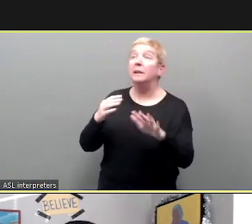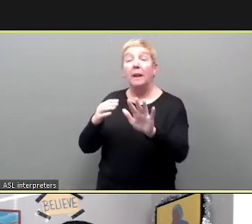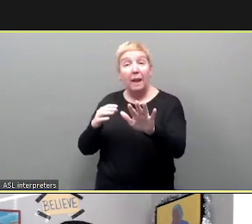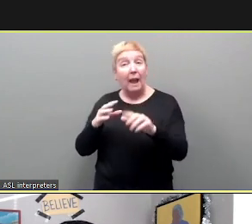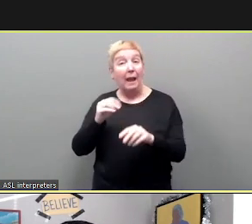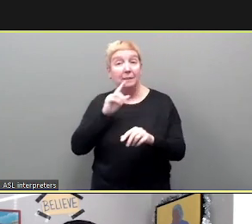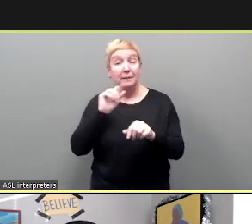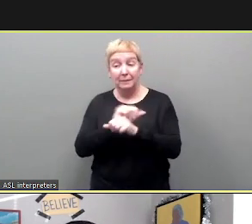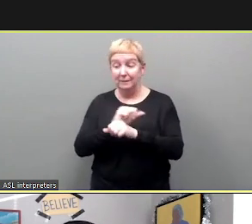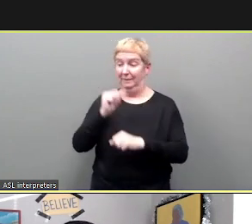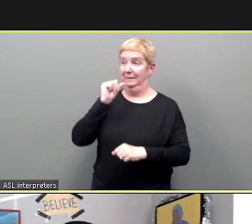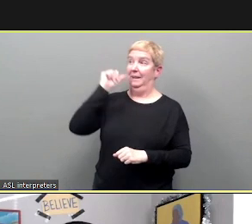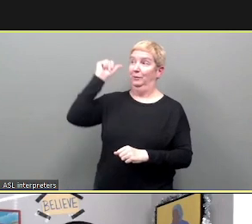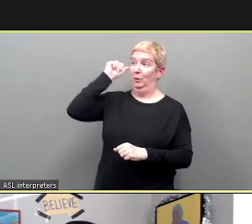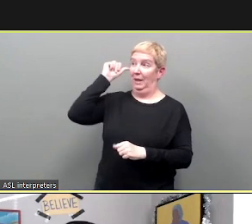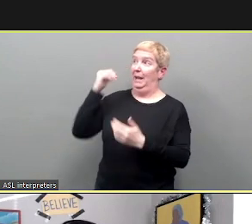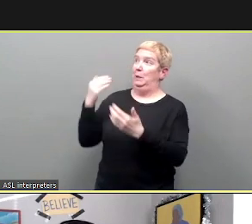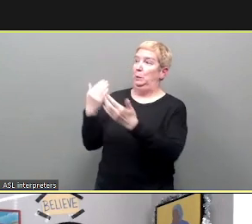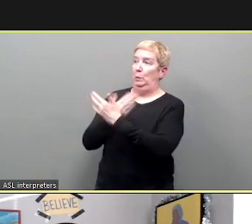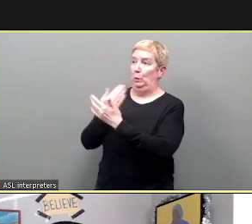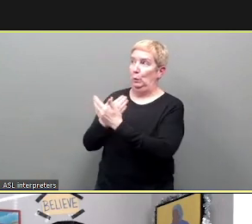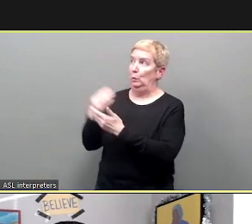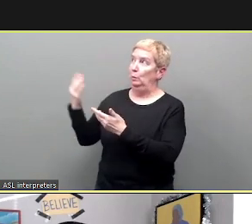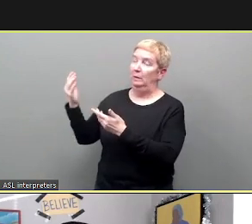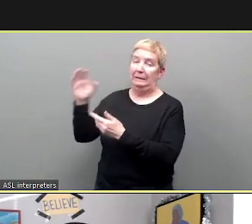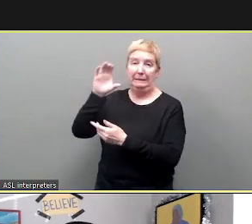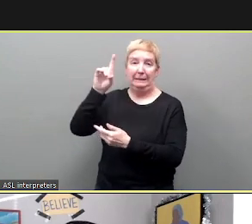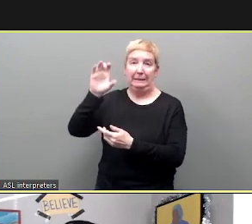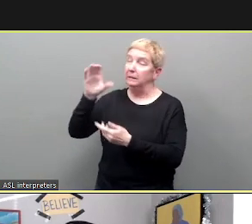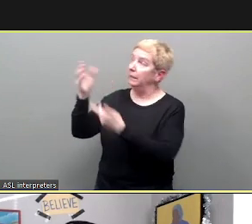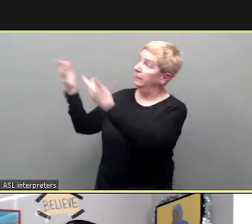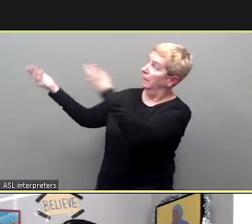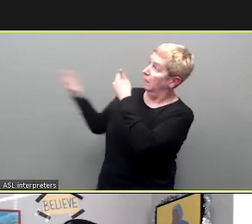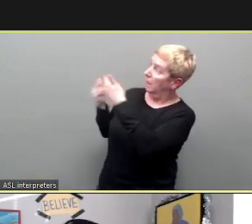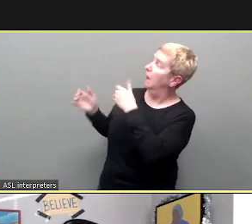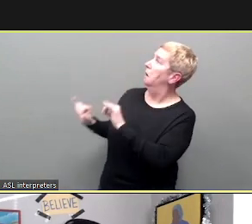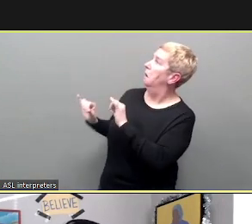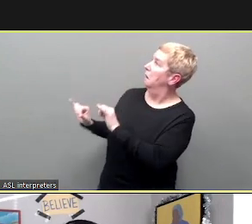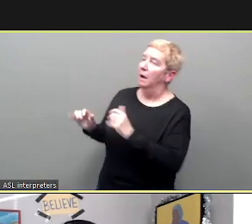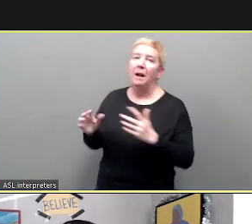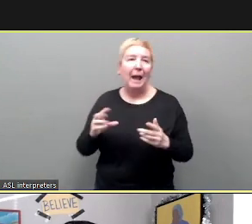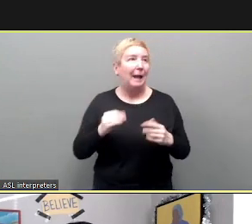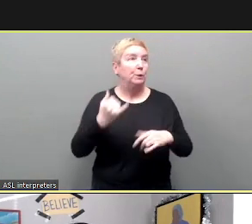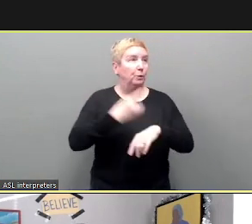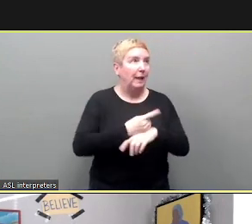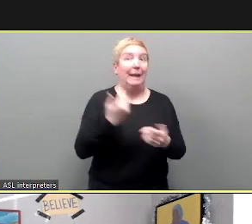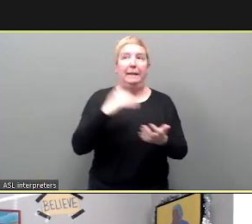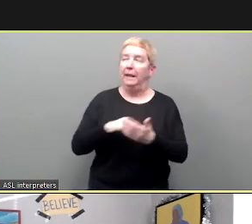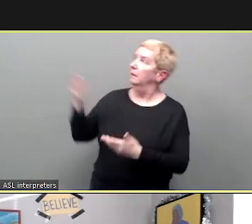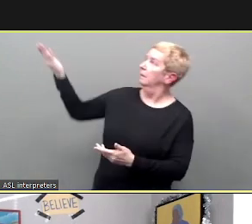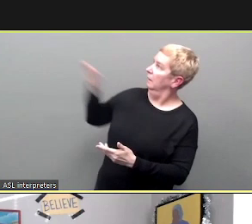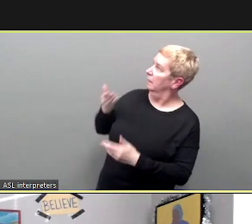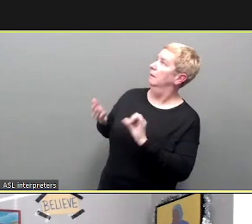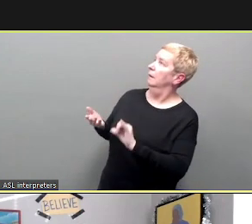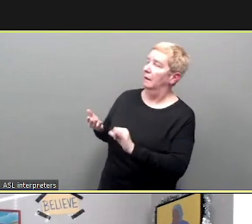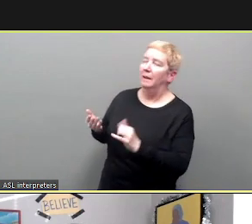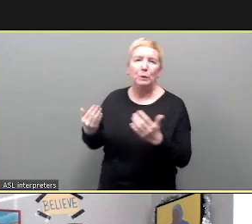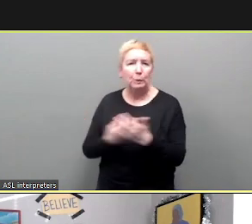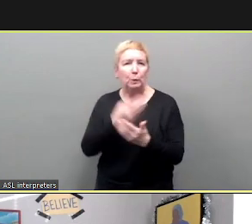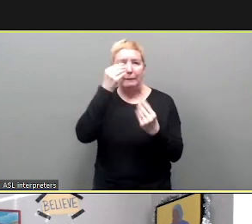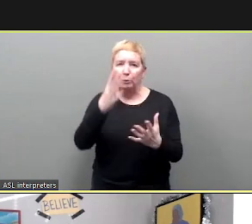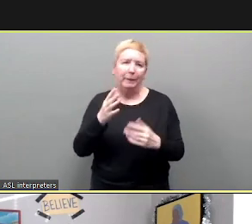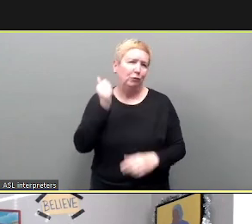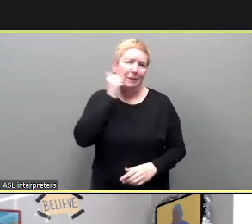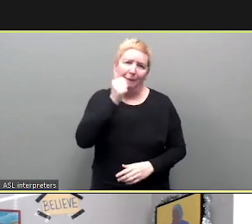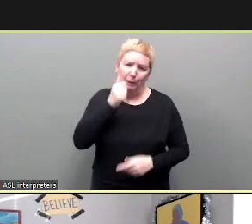just yesterday, several new recommendations came out, and same with even today. So let's just start with people who